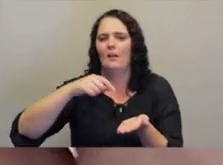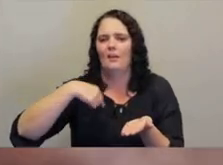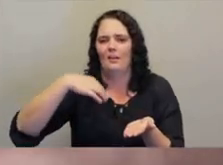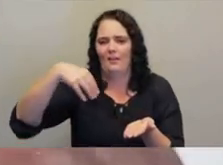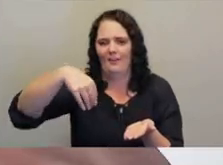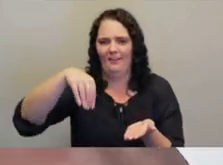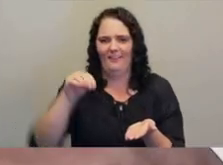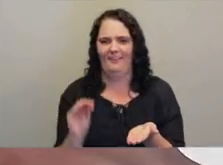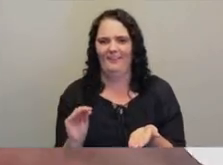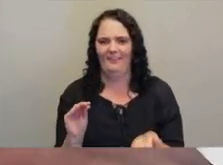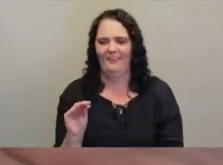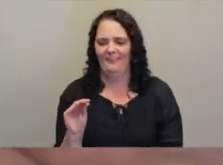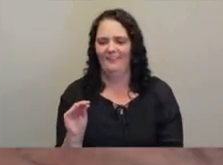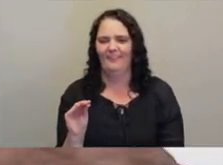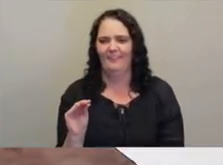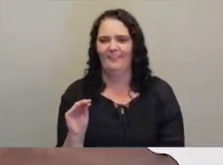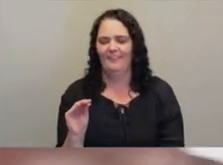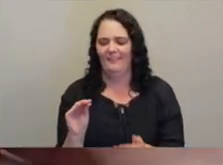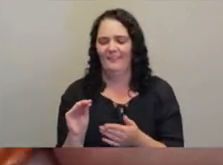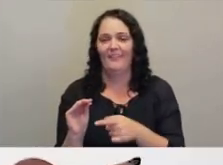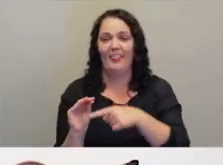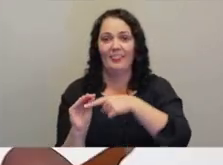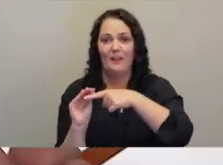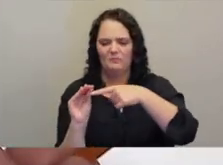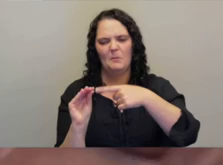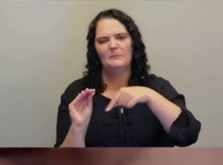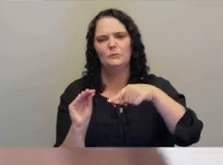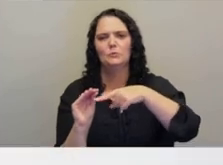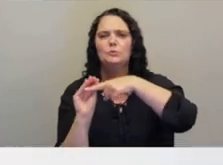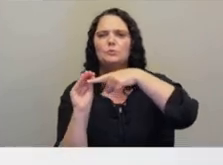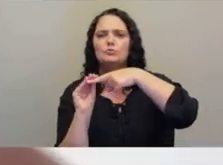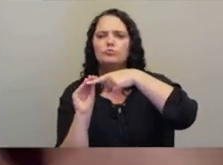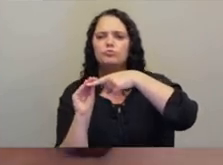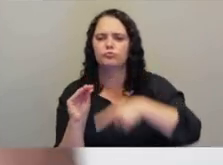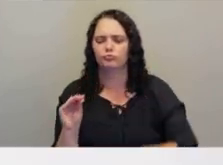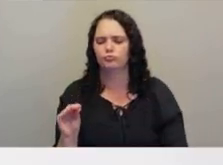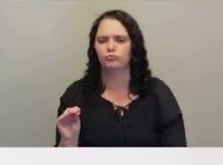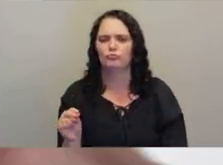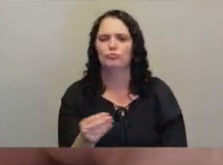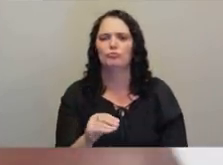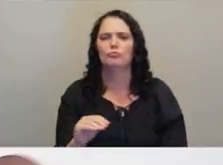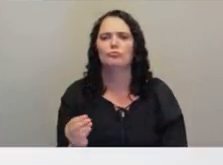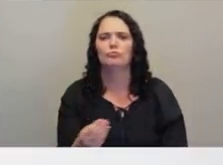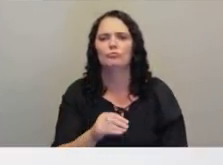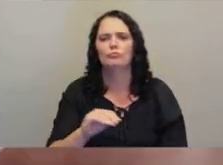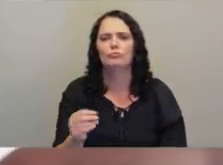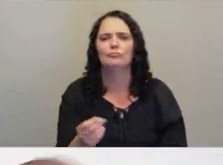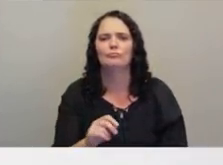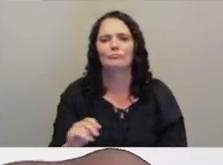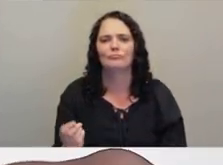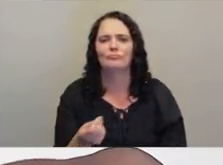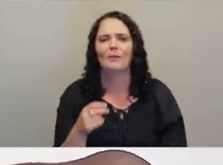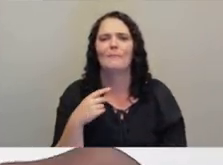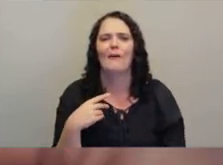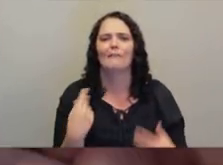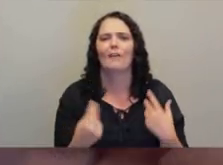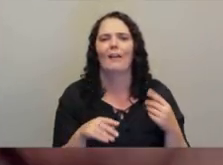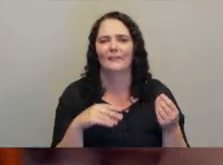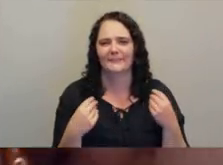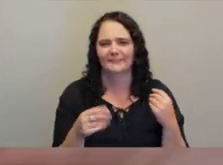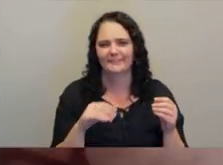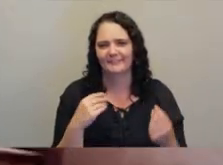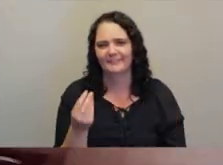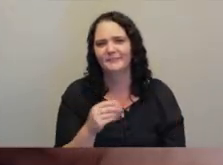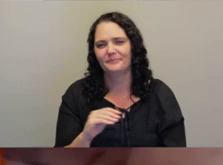fingers, I'm holding that pencil underneath my hand. You can see like that. That way it frees up my wrist and my arm to draw.